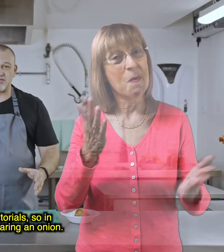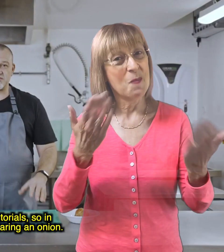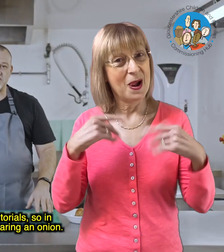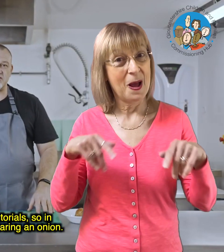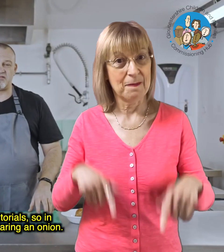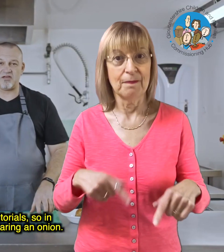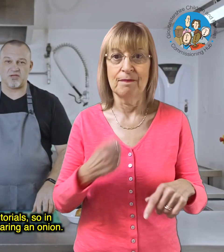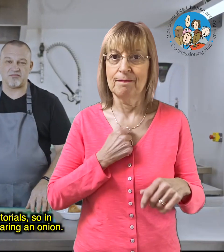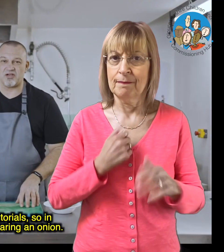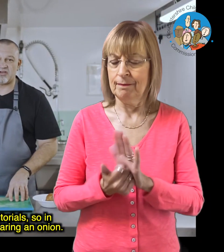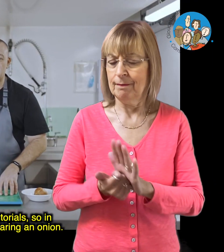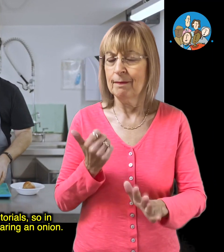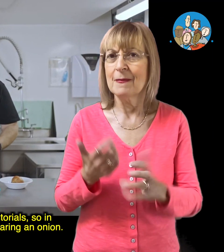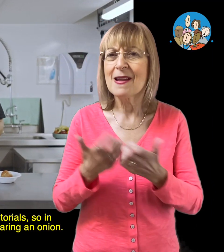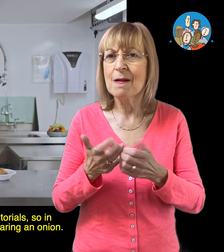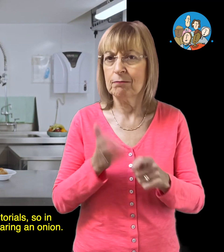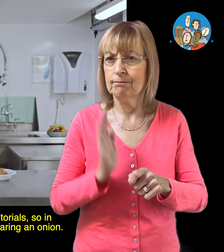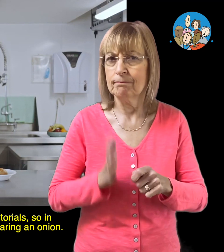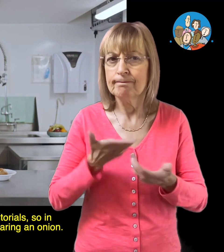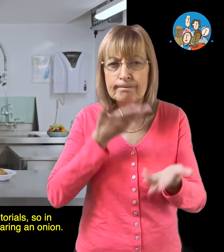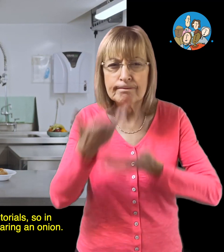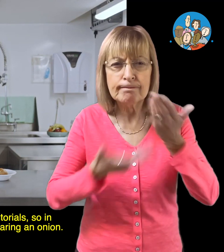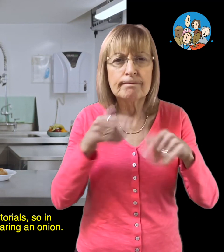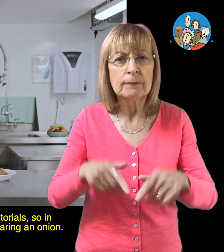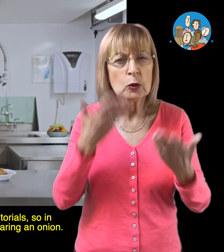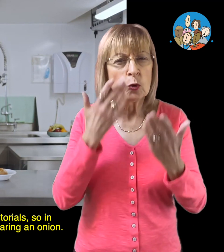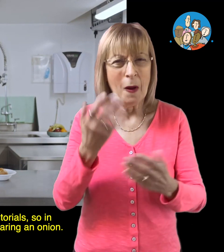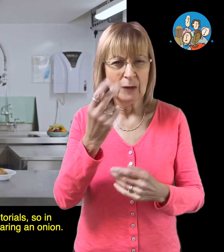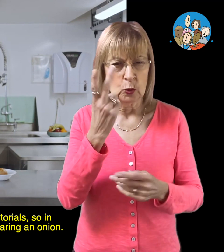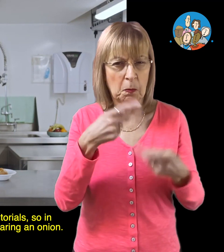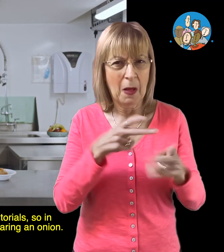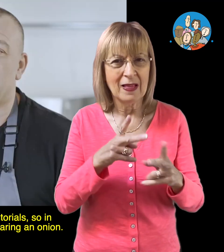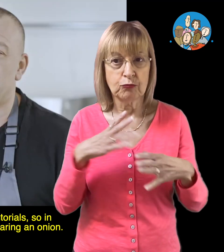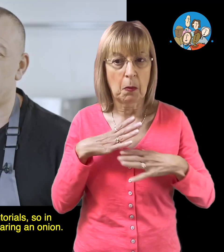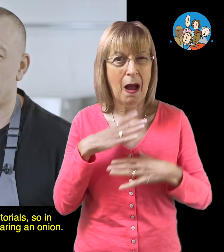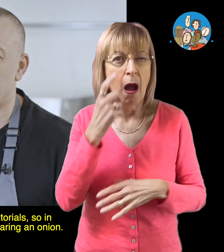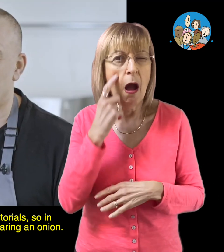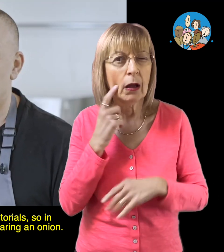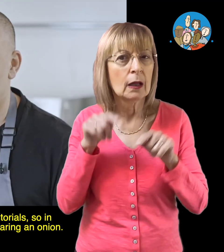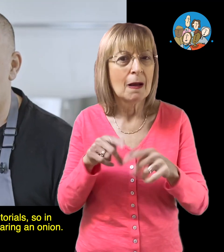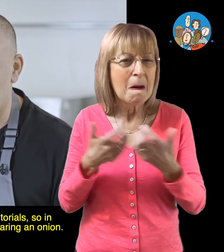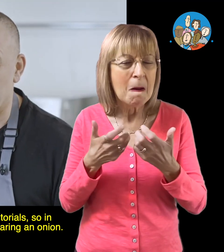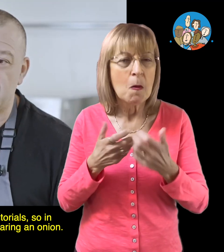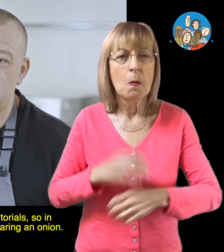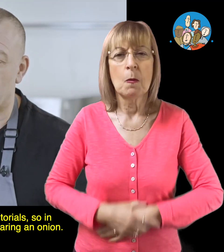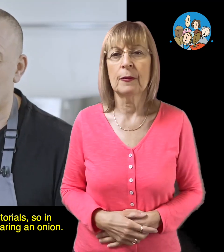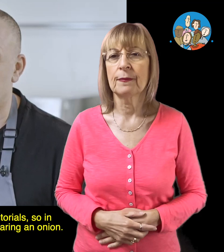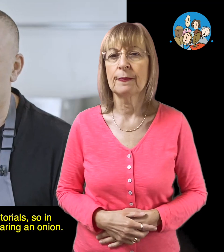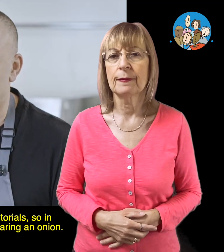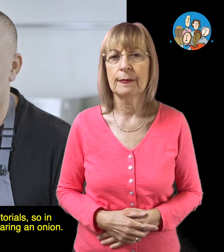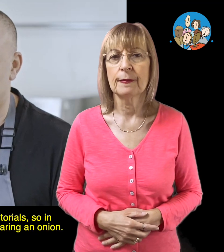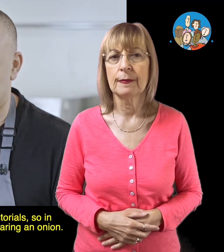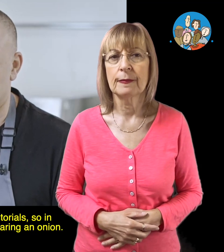Hello and welcome to one of our culinary skills tutorials. So in this one I'm going to be showing you two methods